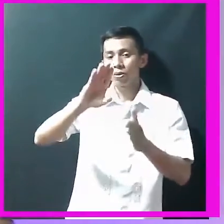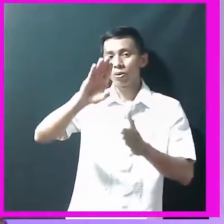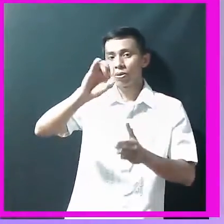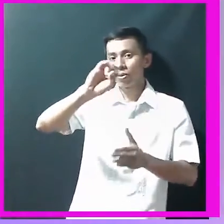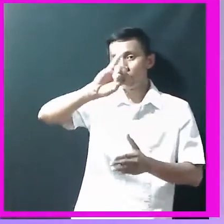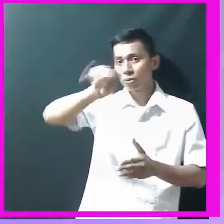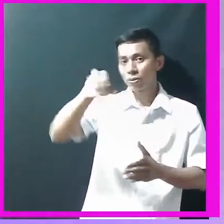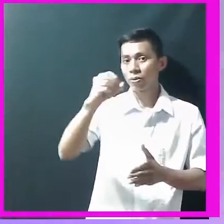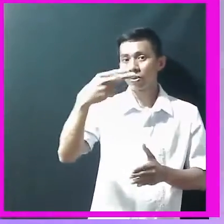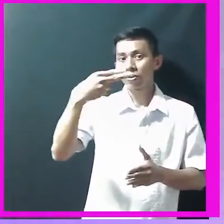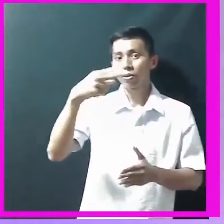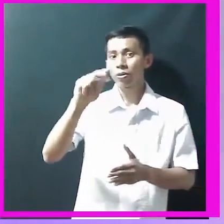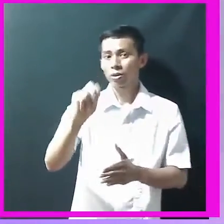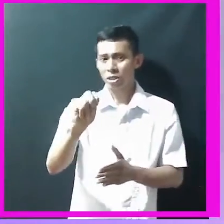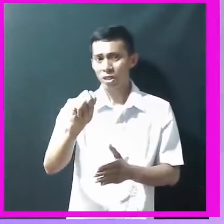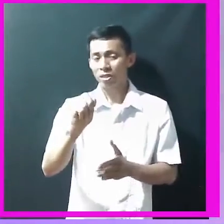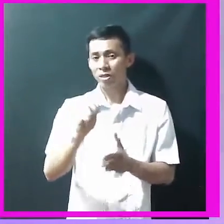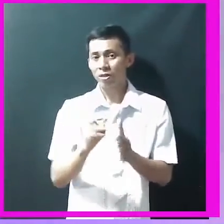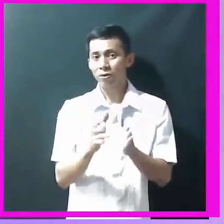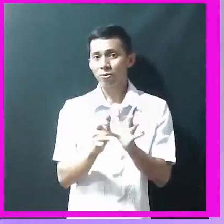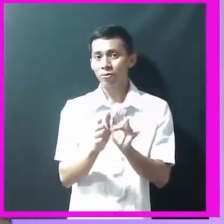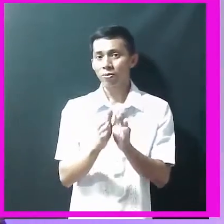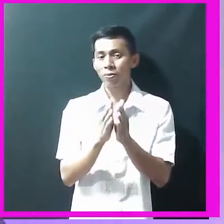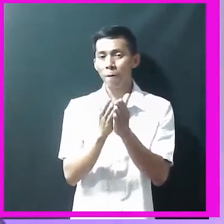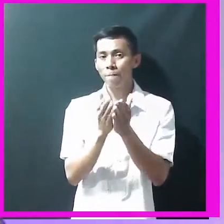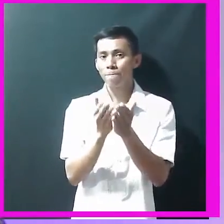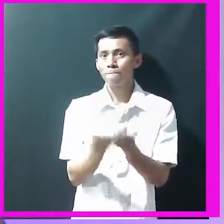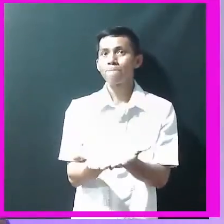Dili normal ang face ni Pastor Frank.